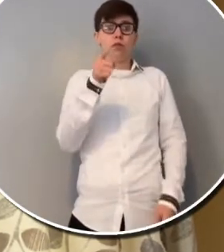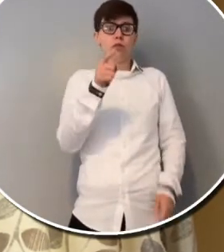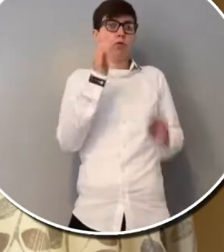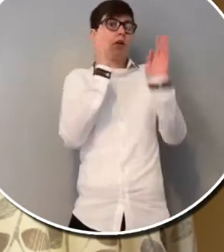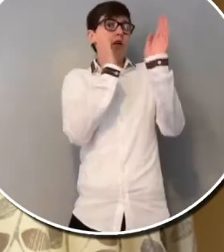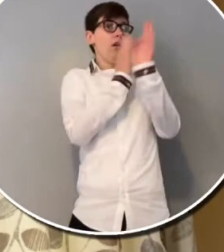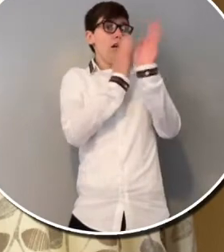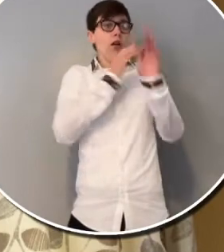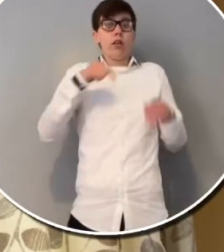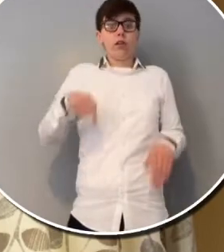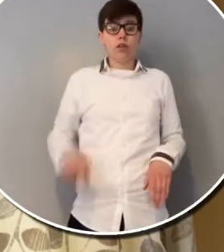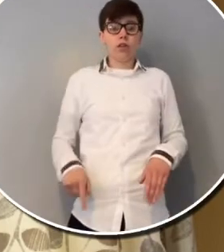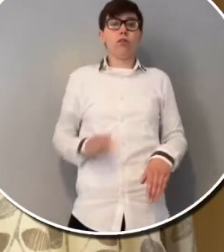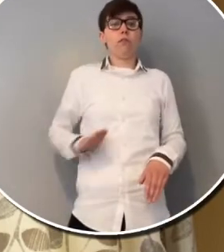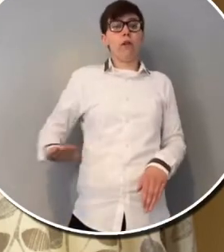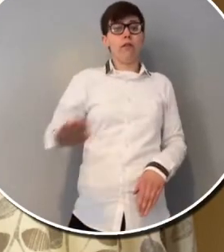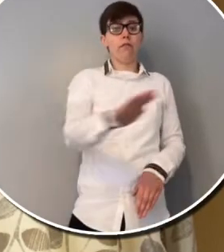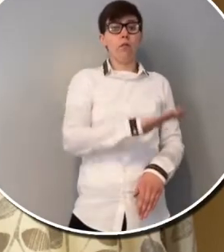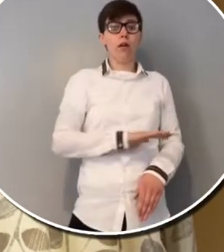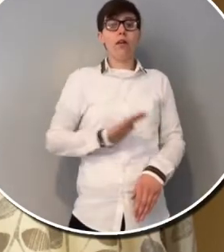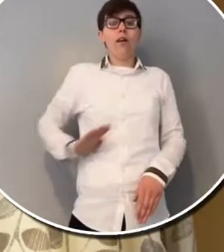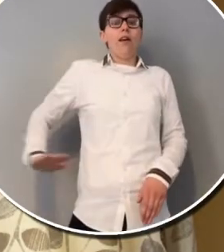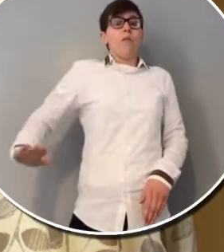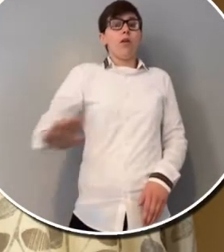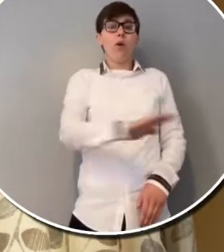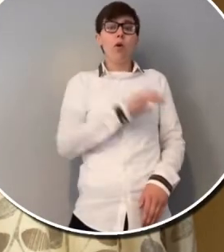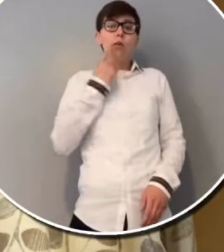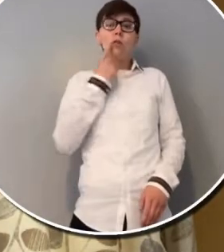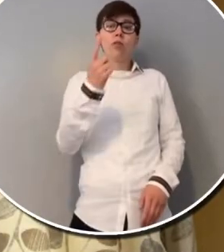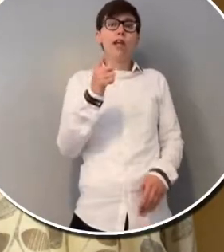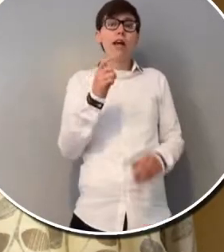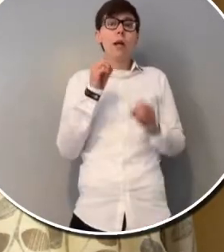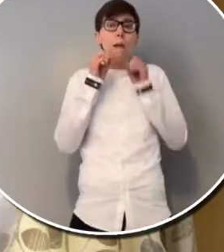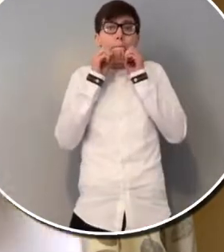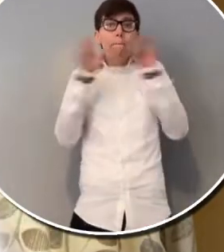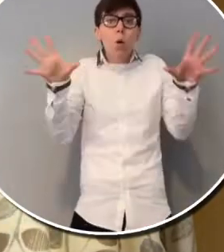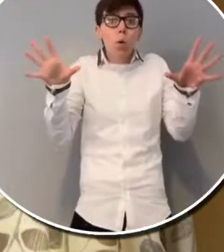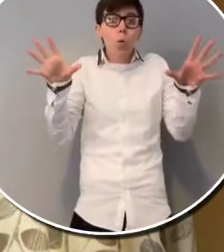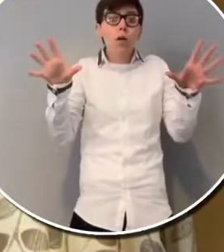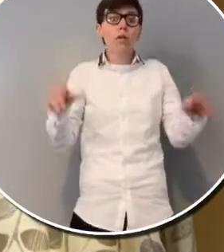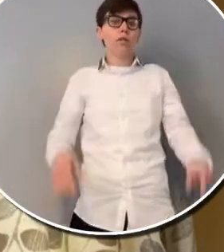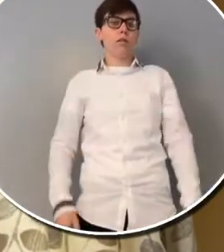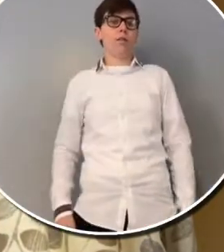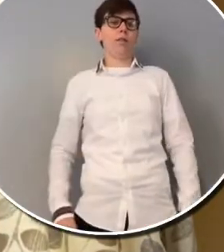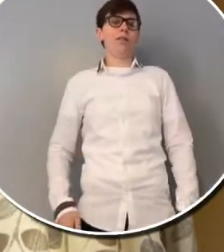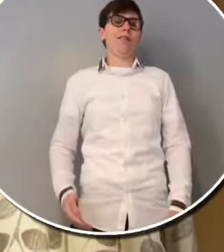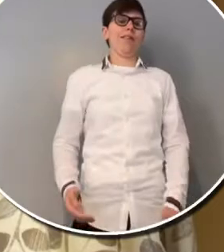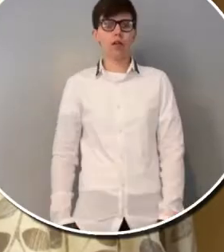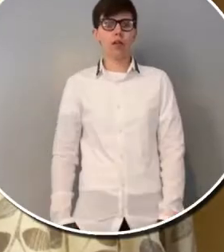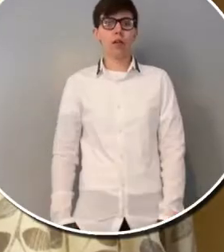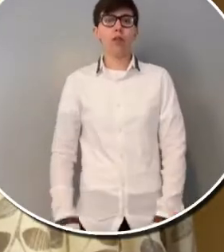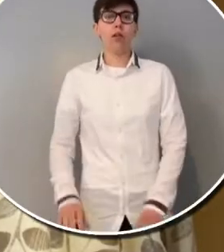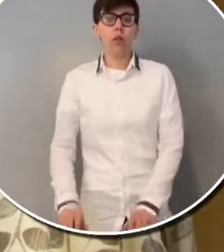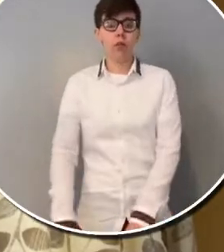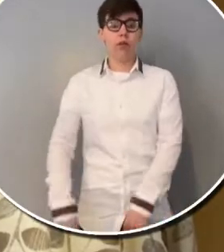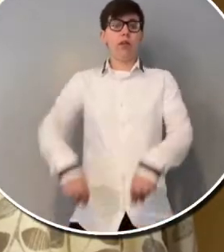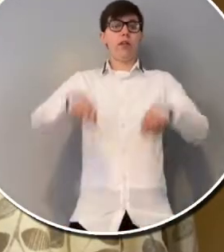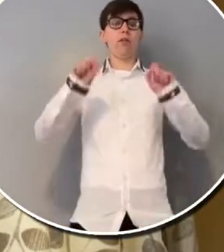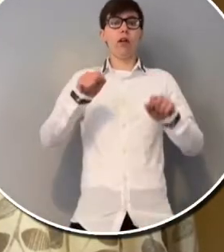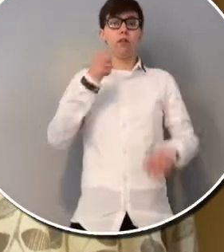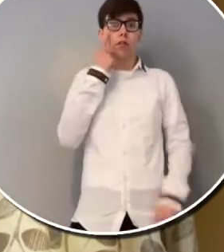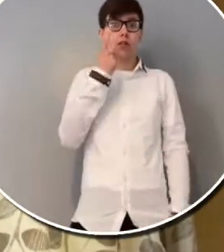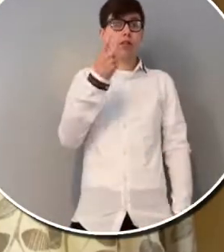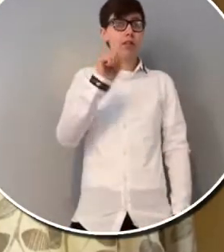your toes from everyone. And then we all say boo. Lift it off and show your toes.